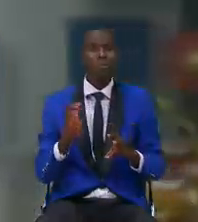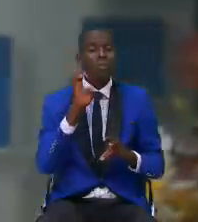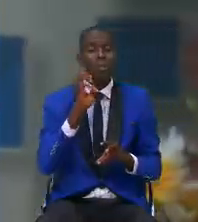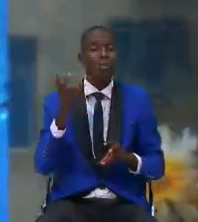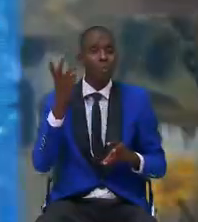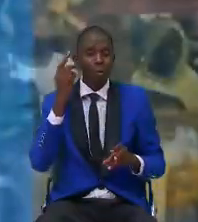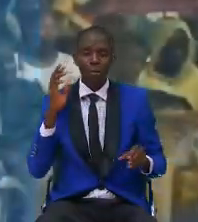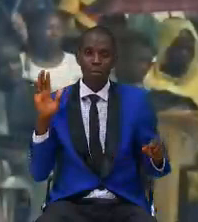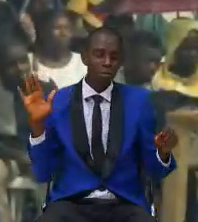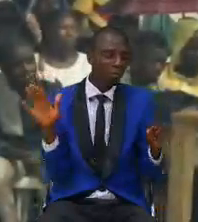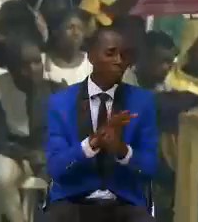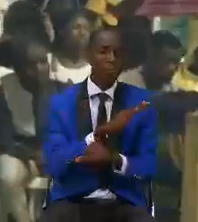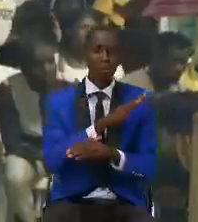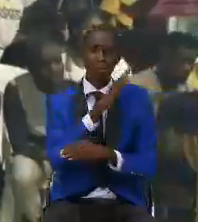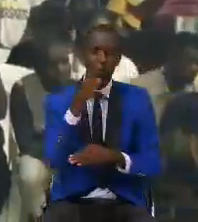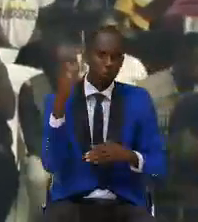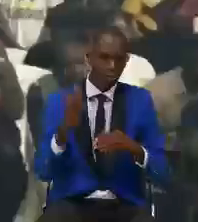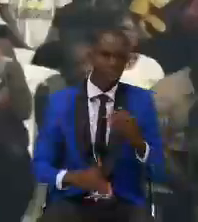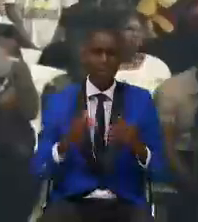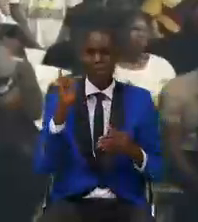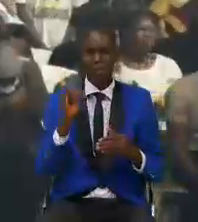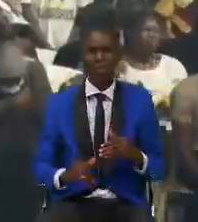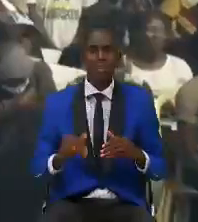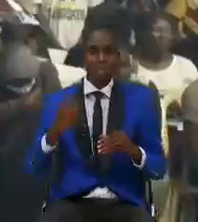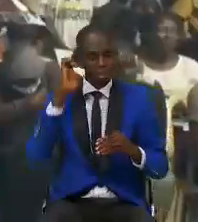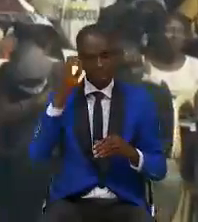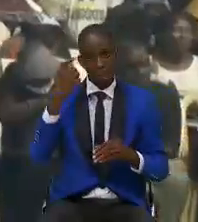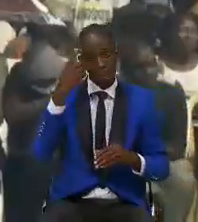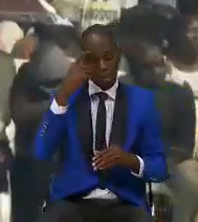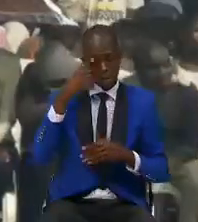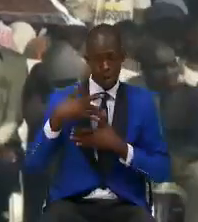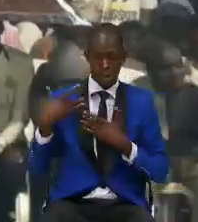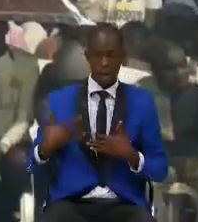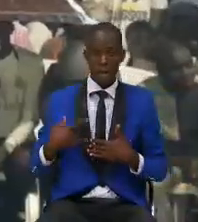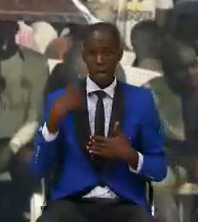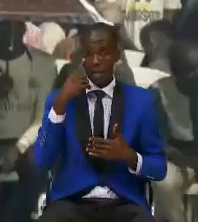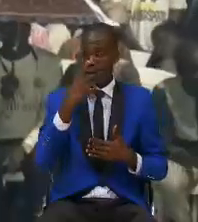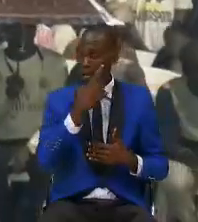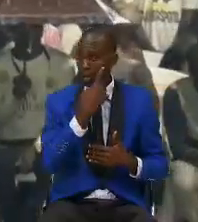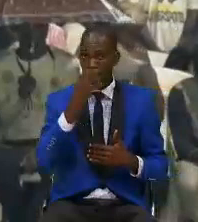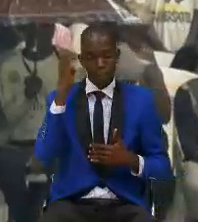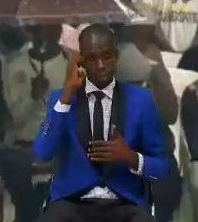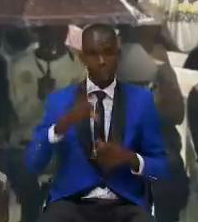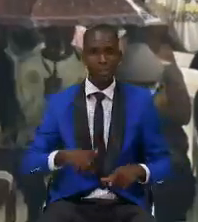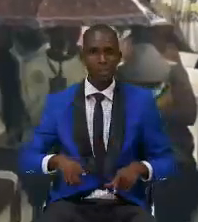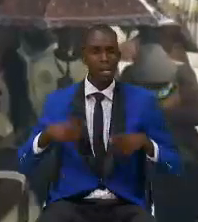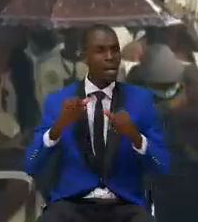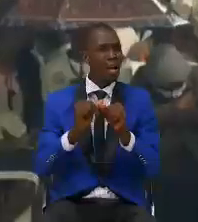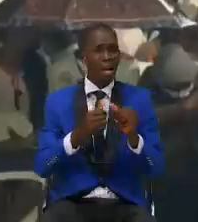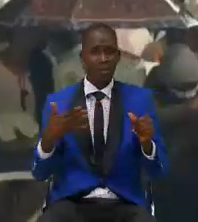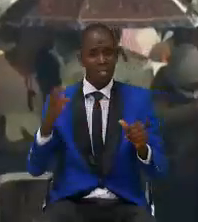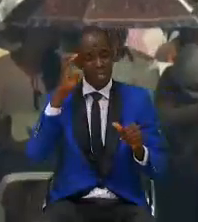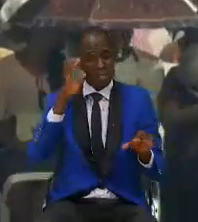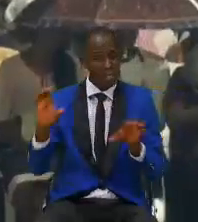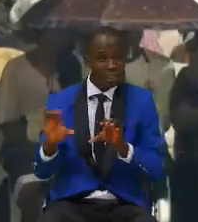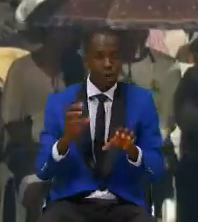He went across and he went even overboard. He was totally, his mind, his heart, his life,